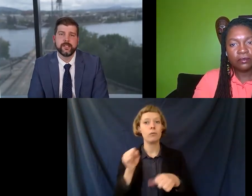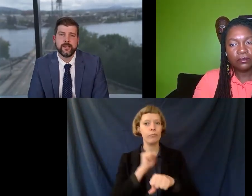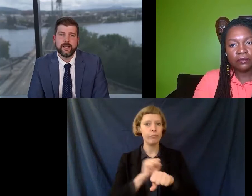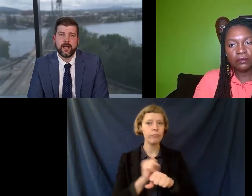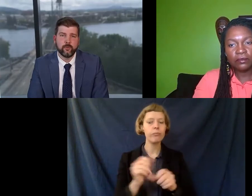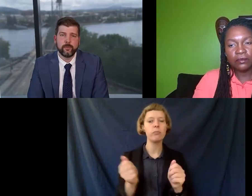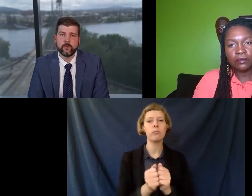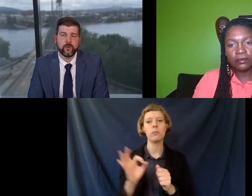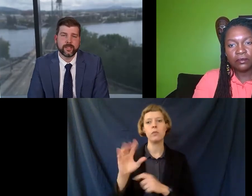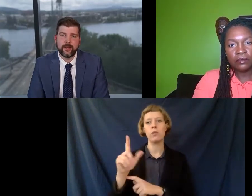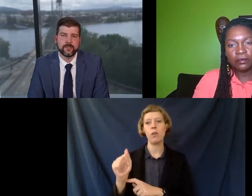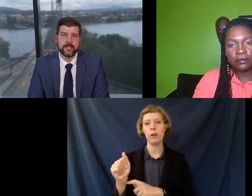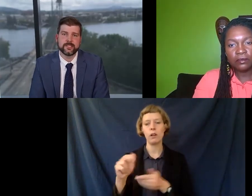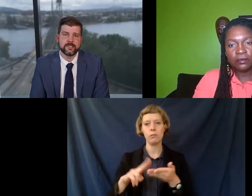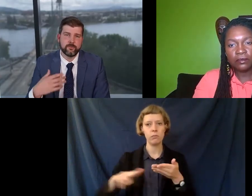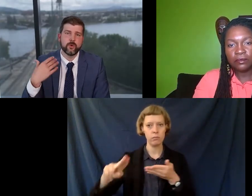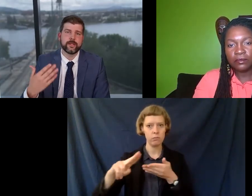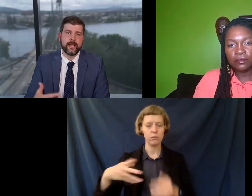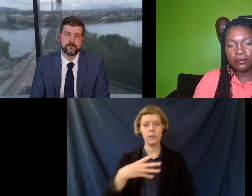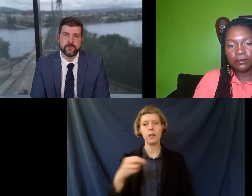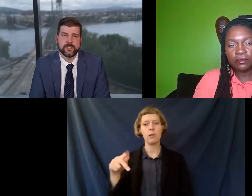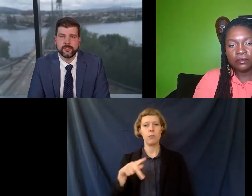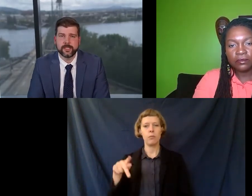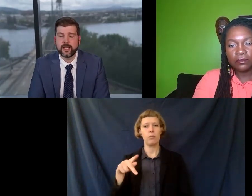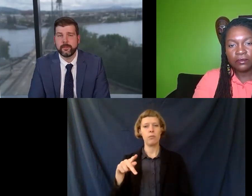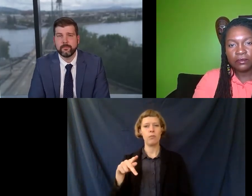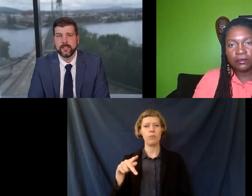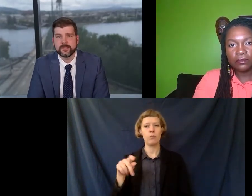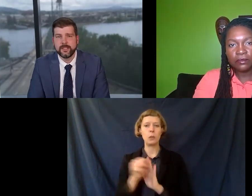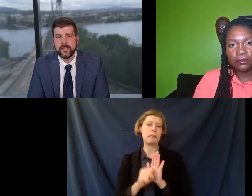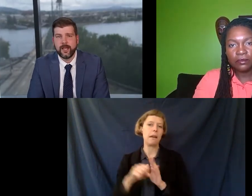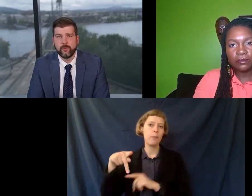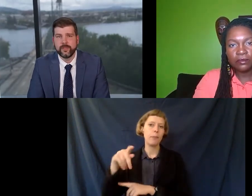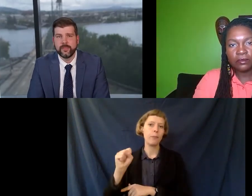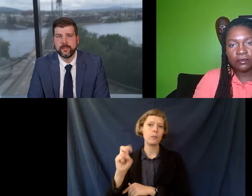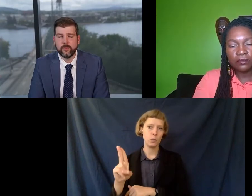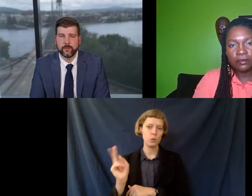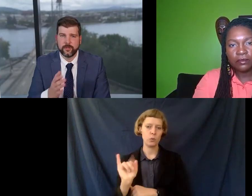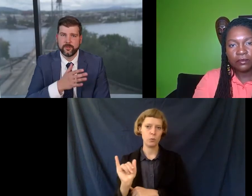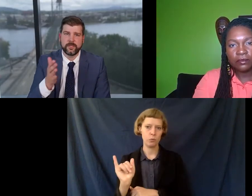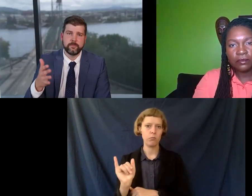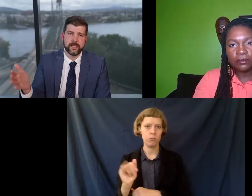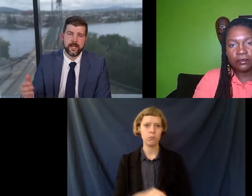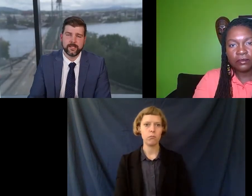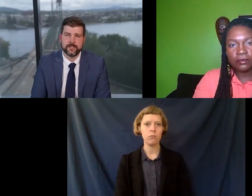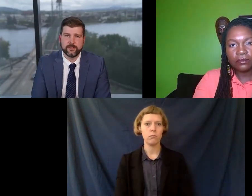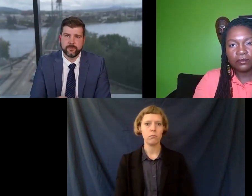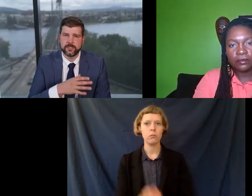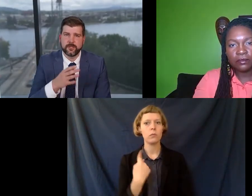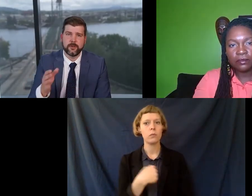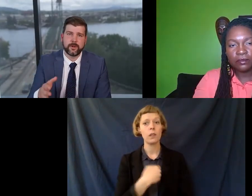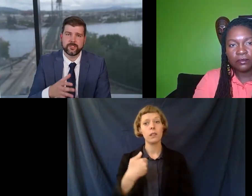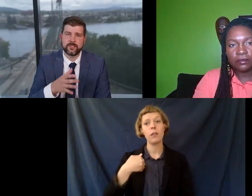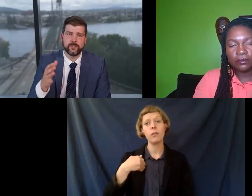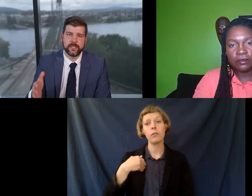University. And we'll be rolling out dozens of more dashboards here in the coming months with the, what we're calling the PPI initiative, which